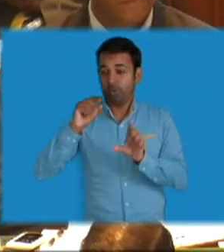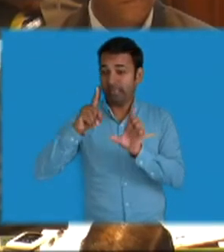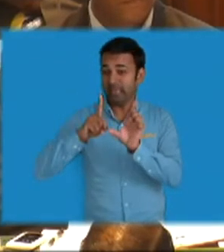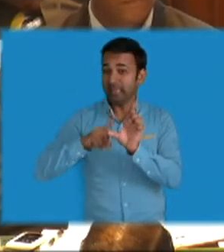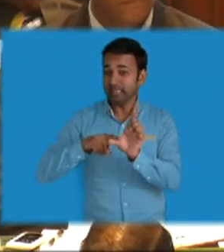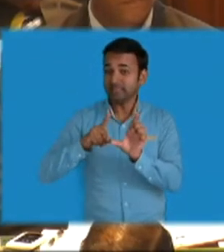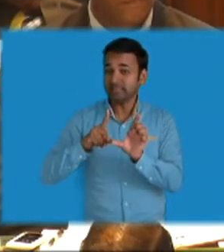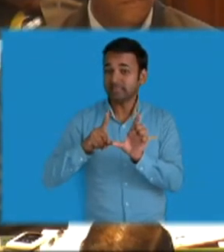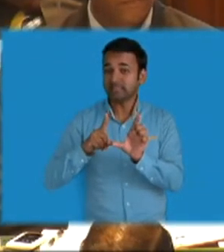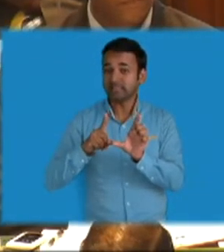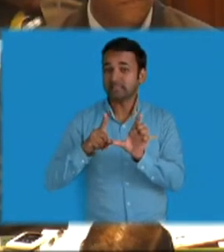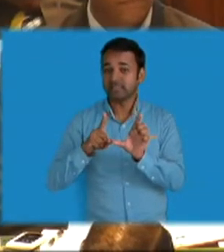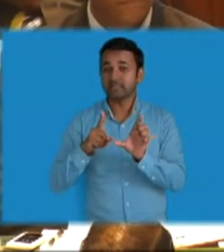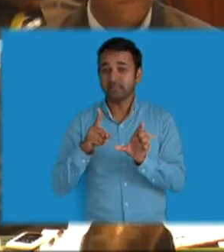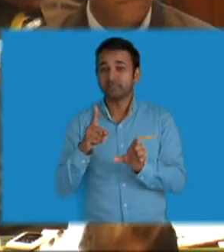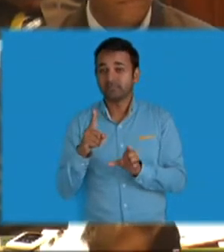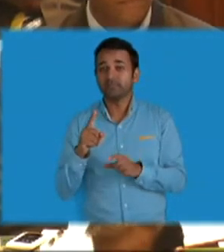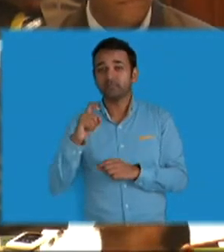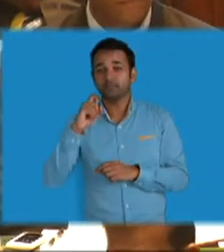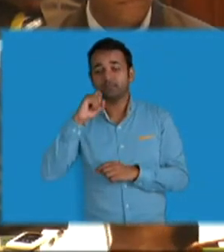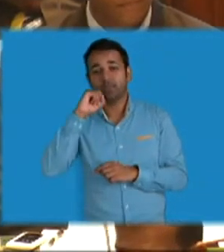2 to 3% in oxygen